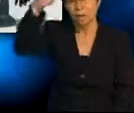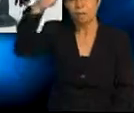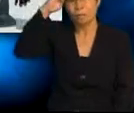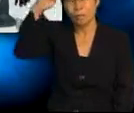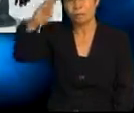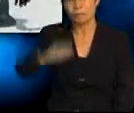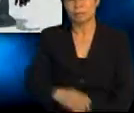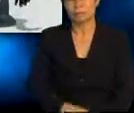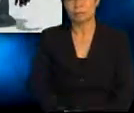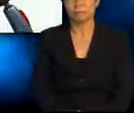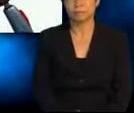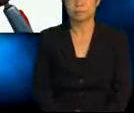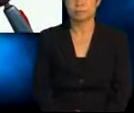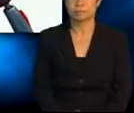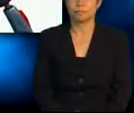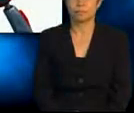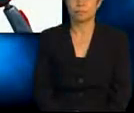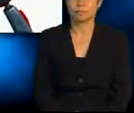Hello?